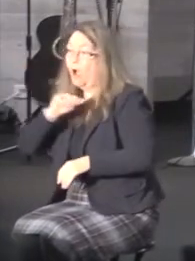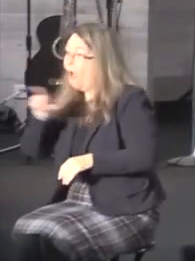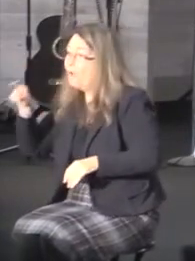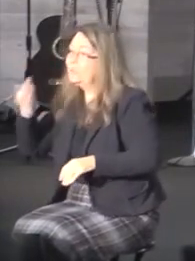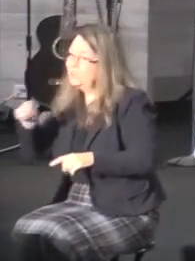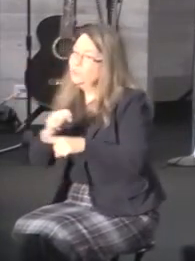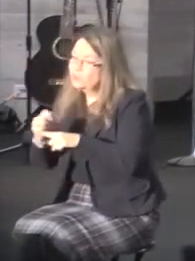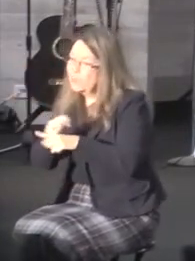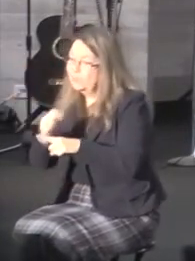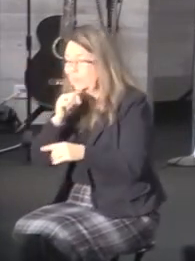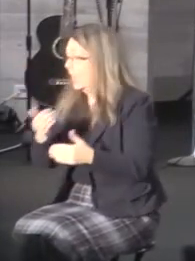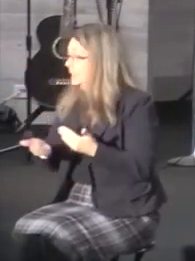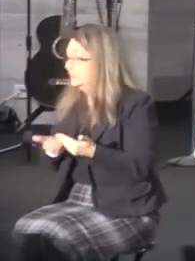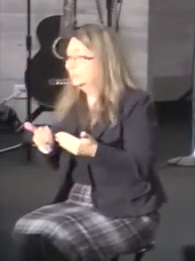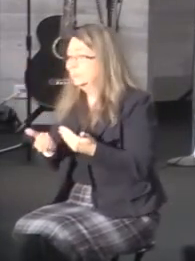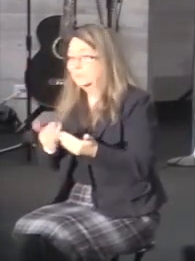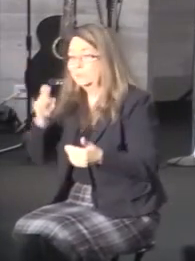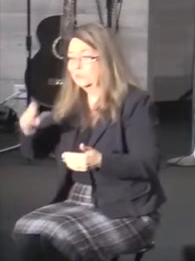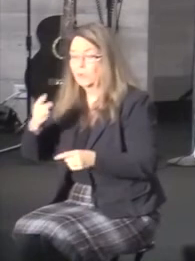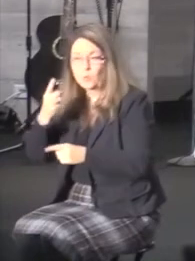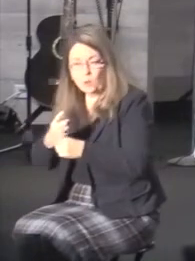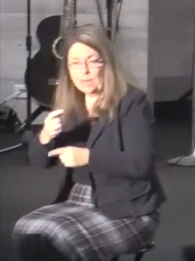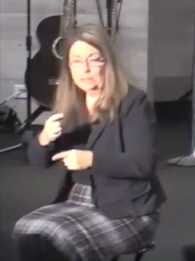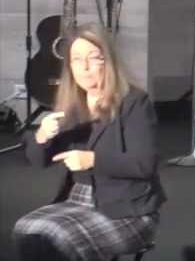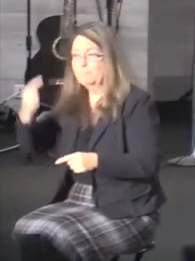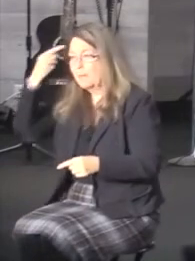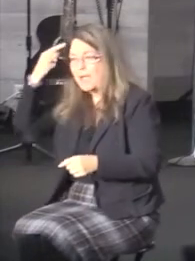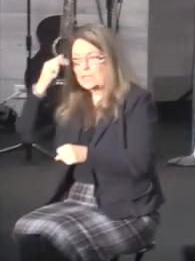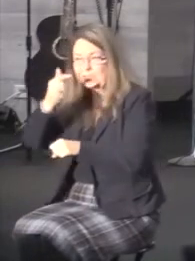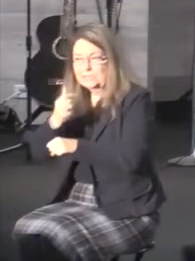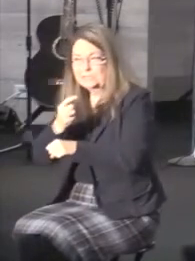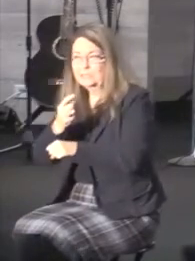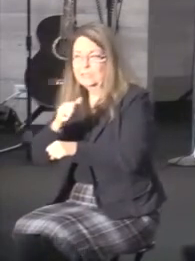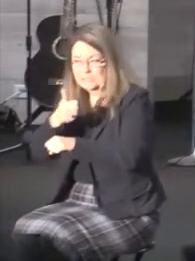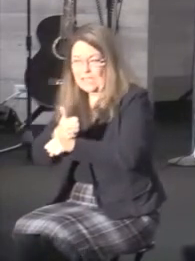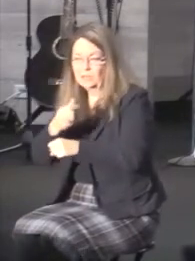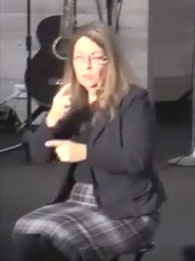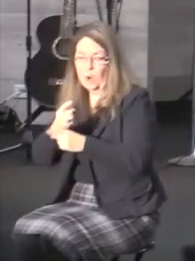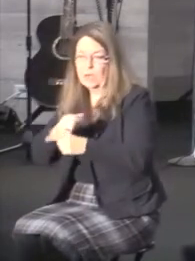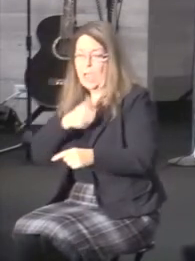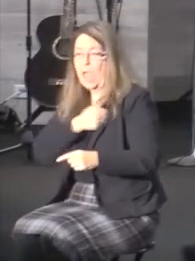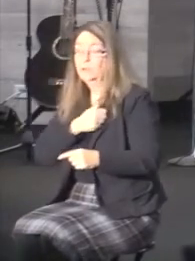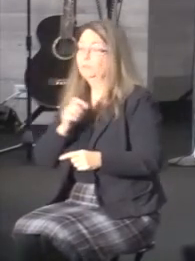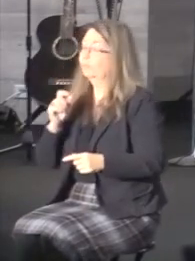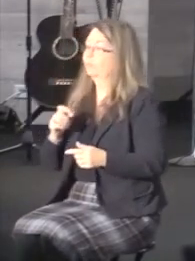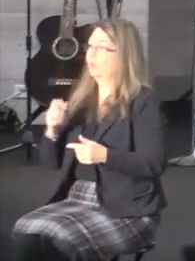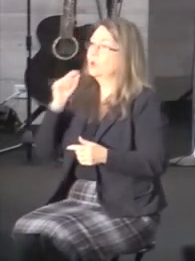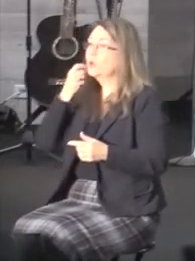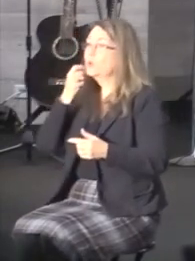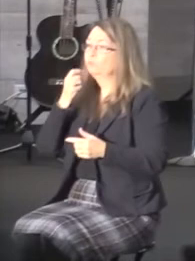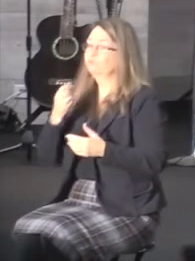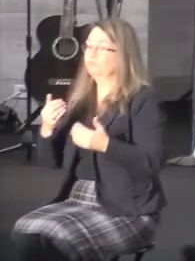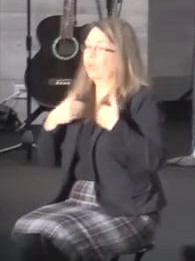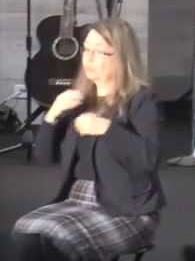be easy. And we have to have the right mindset with the right attitude. And you know what's really cool is there's a church. It's actually an epistle is written to it,